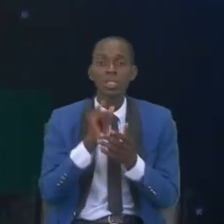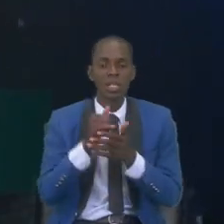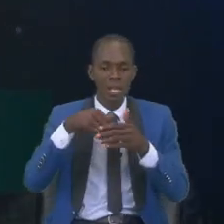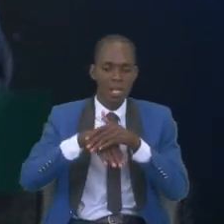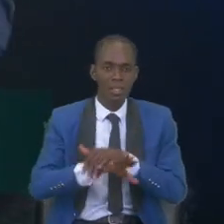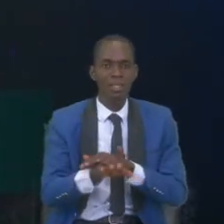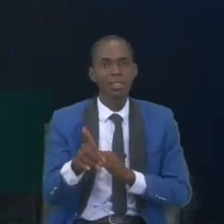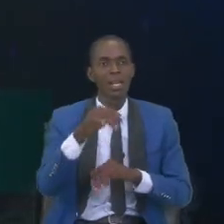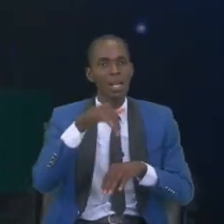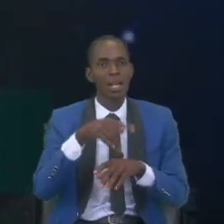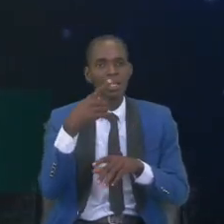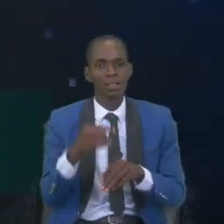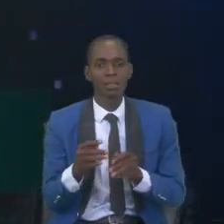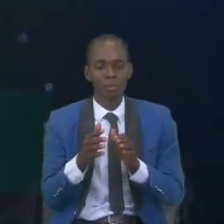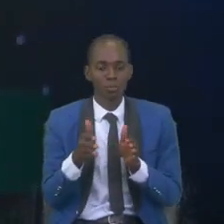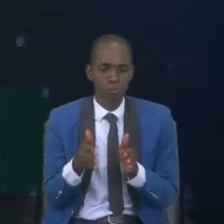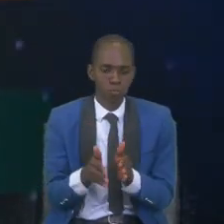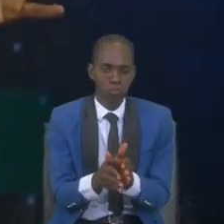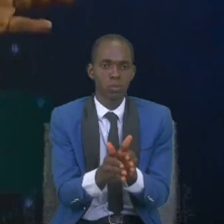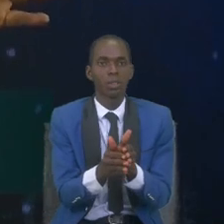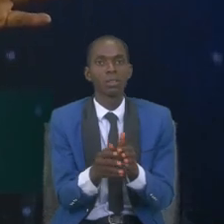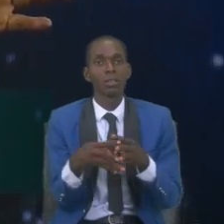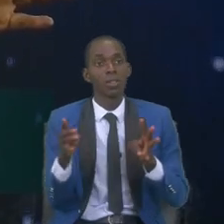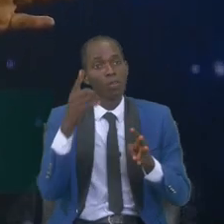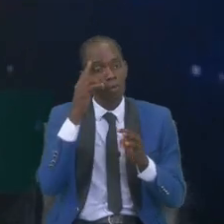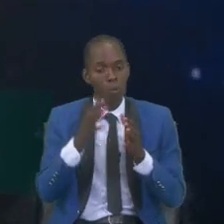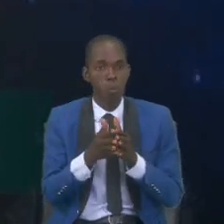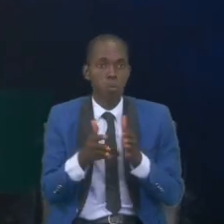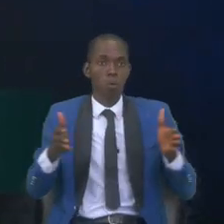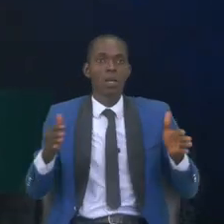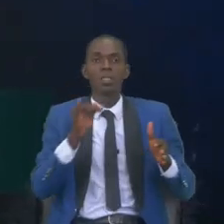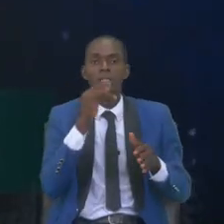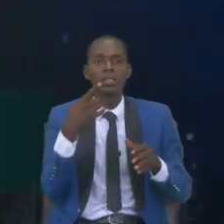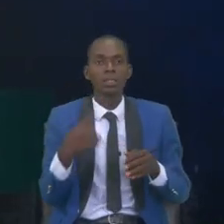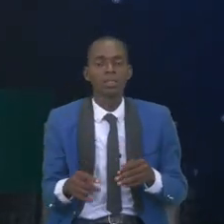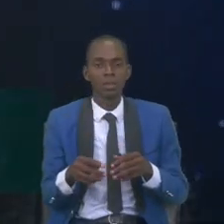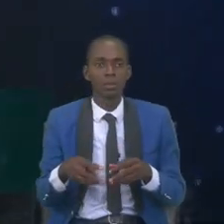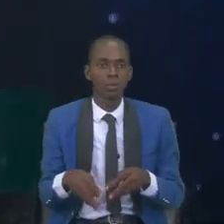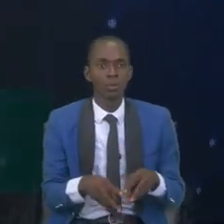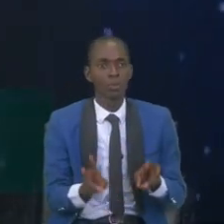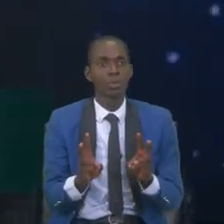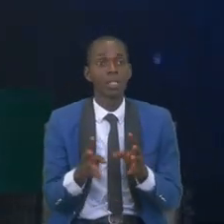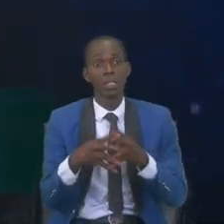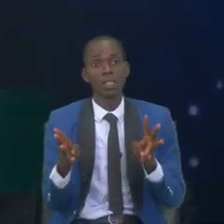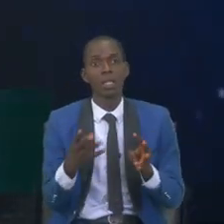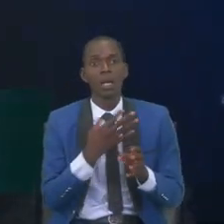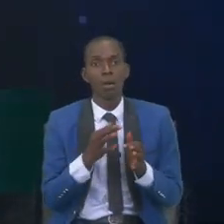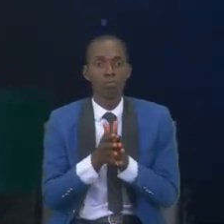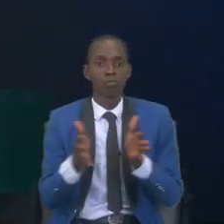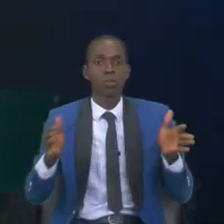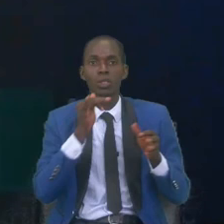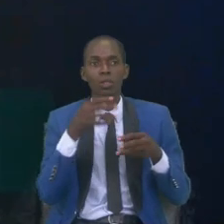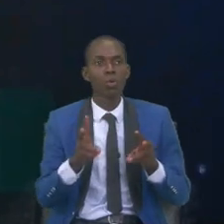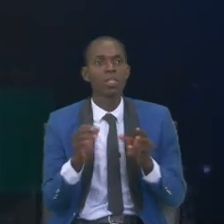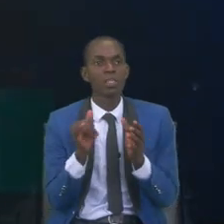strait gate. For wide is the gate, and broad is the way that leadeth